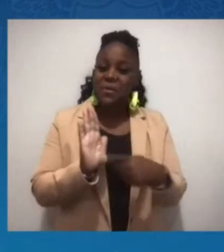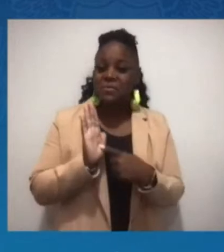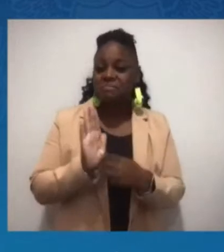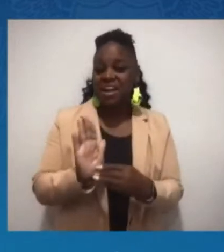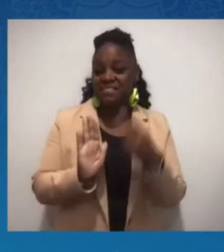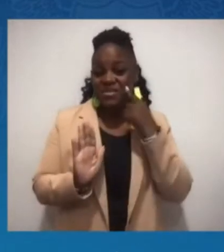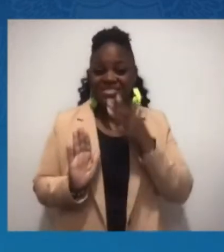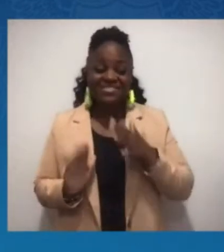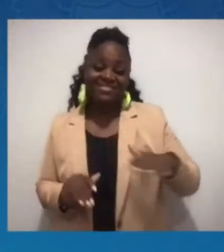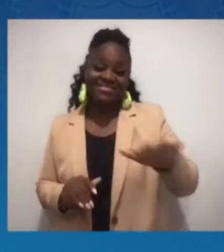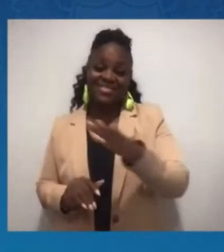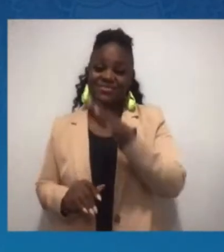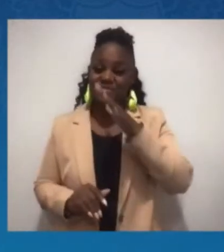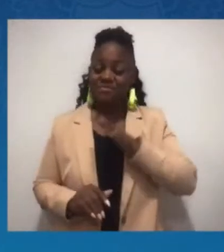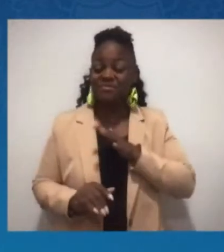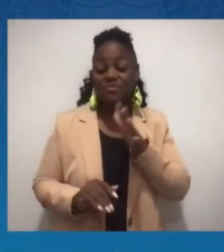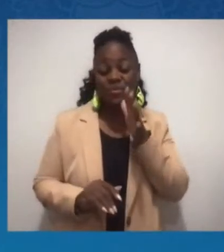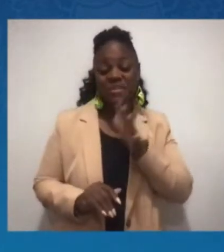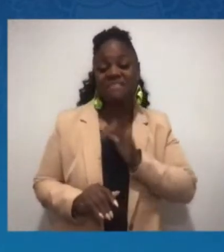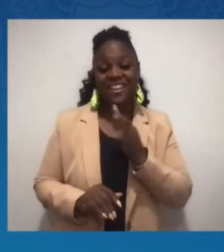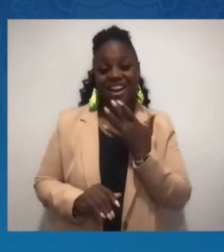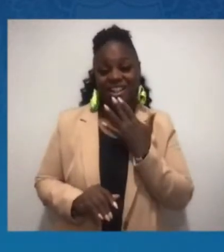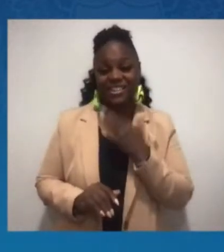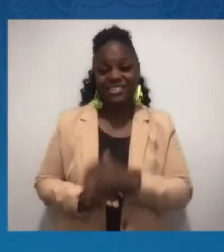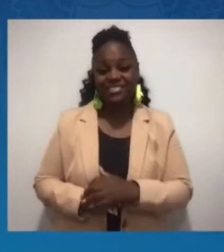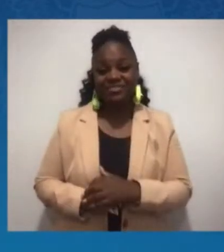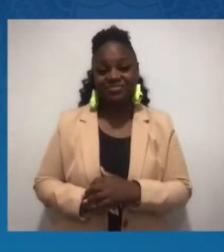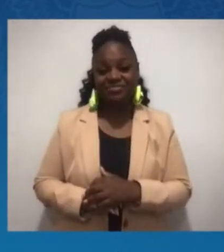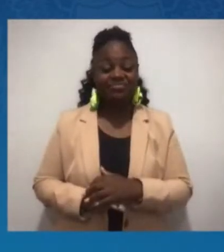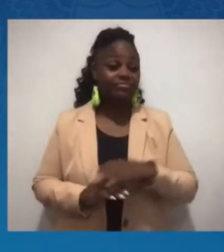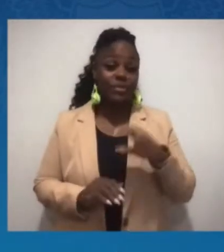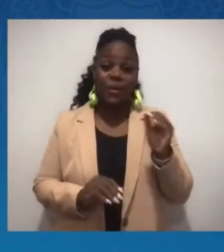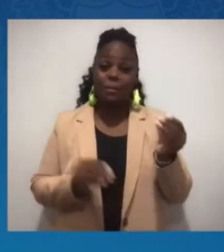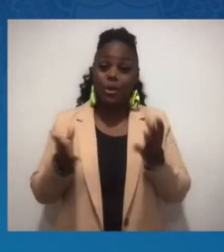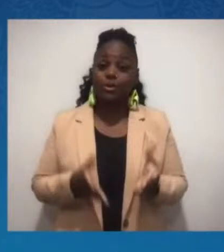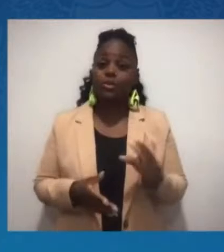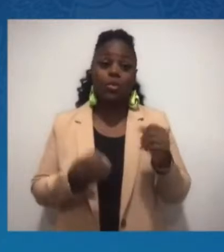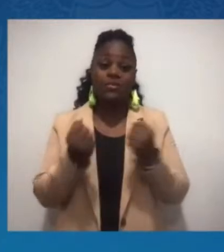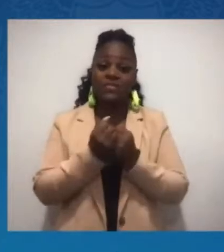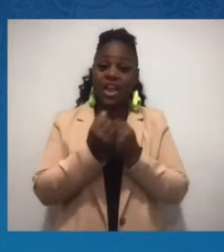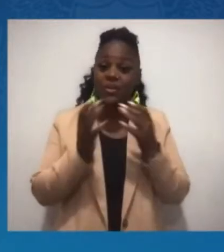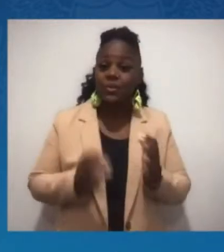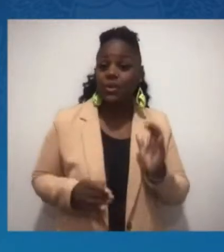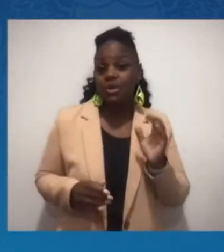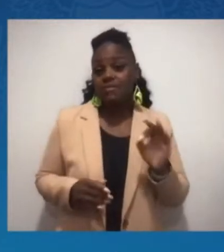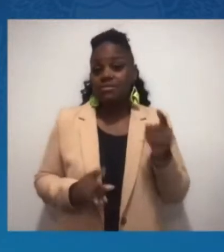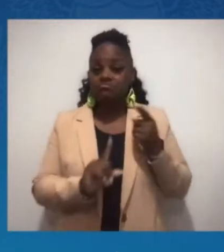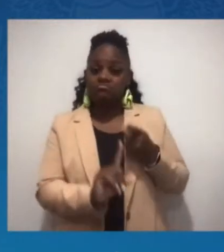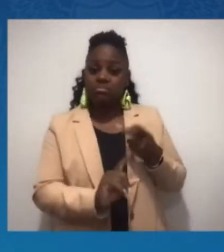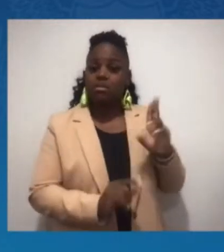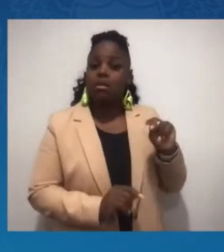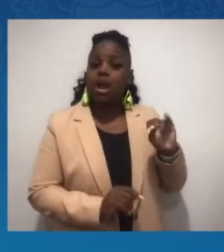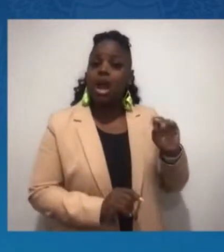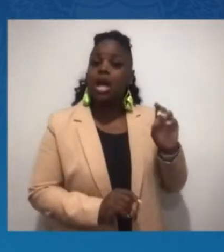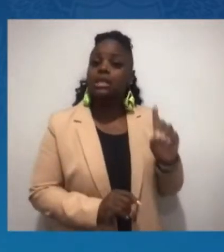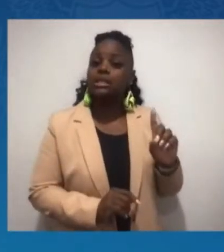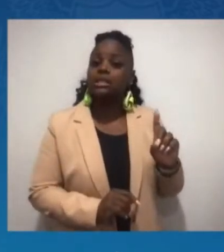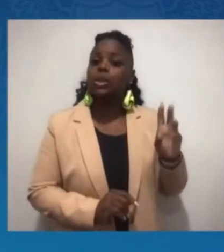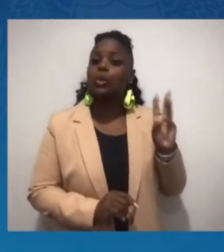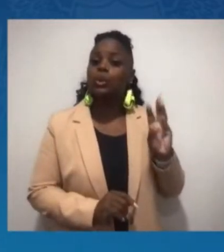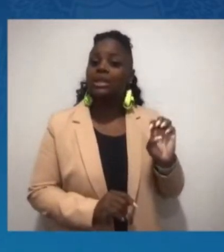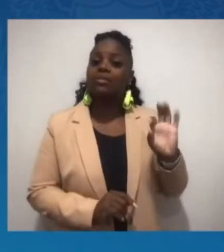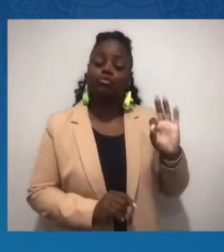for today's conversation, the co-founder of United We Dream, board member at the National Latina Institute for Reproductive Justice,